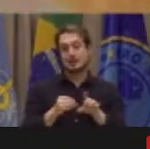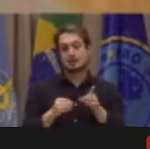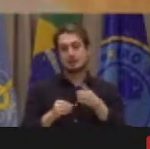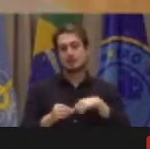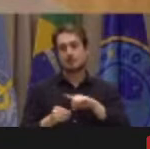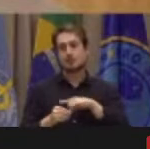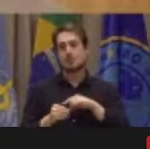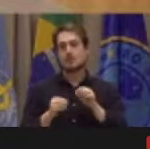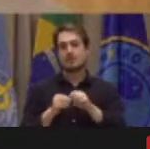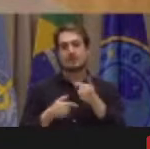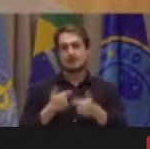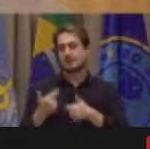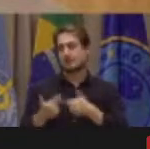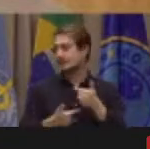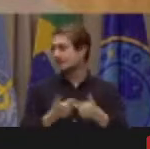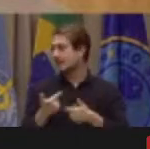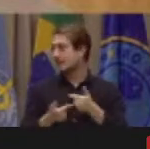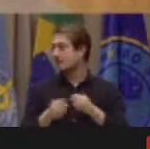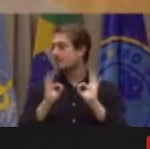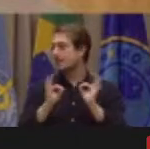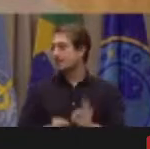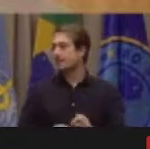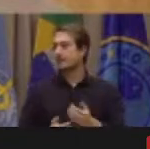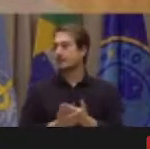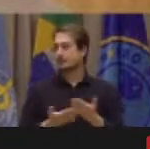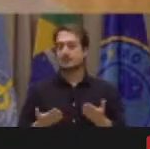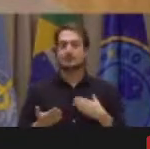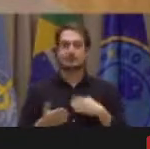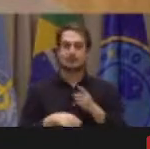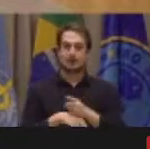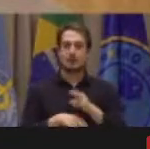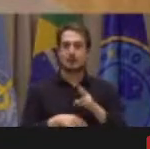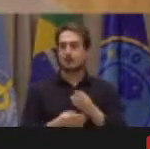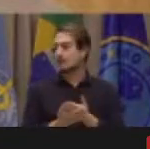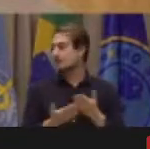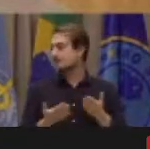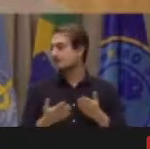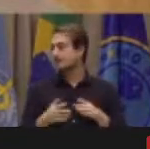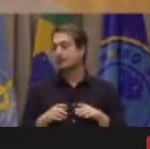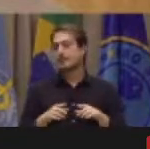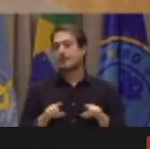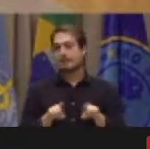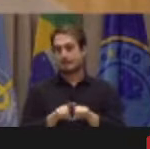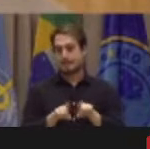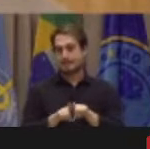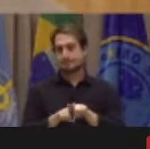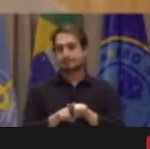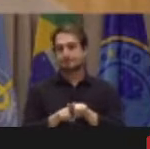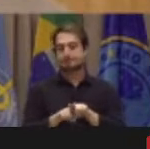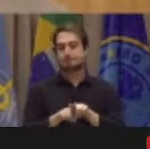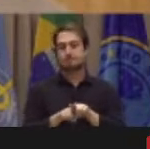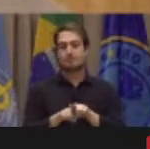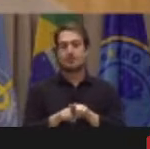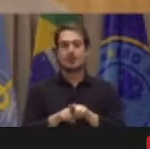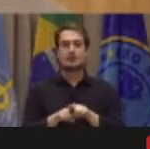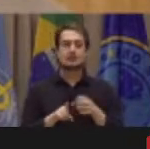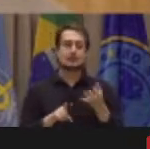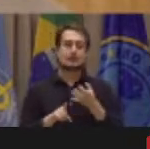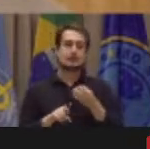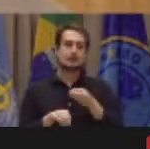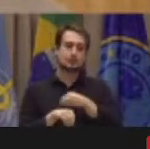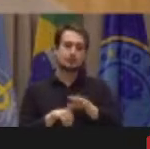I just want to add and say that everybody had wonderful work,